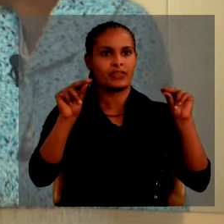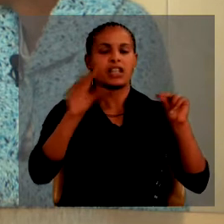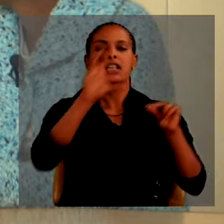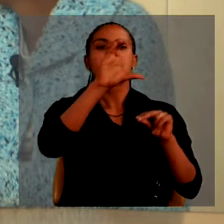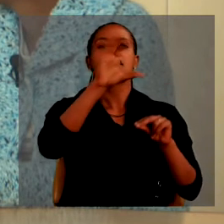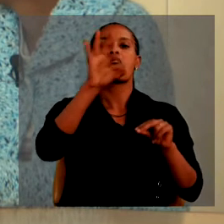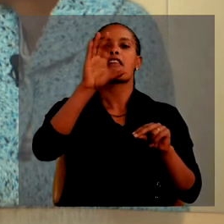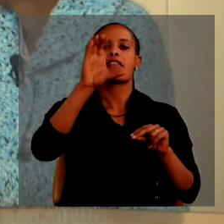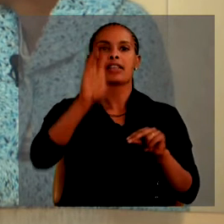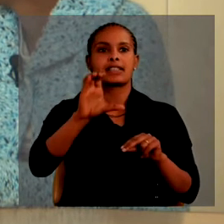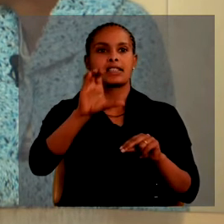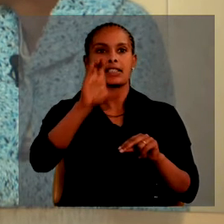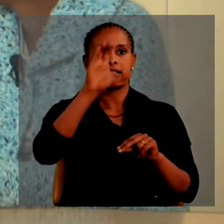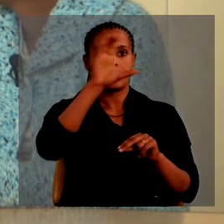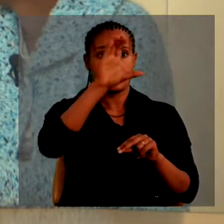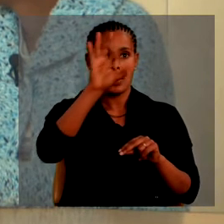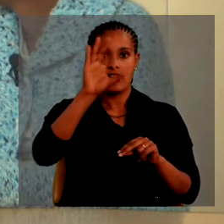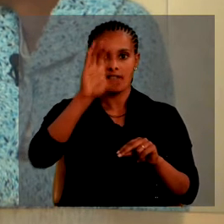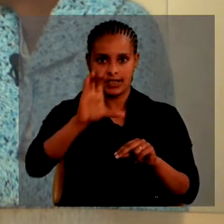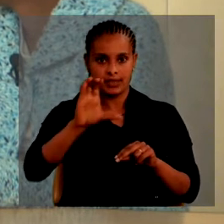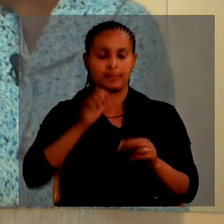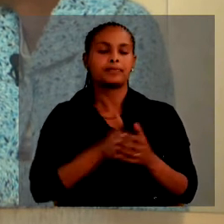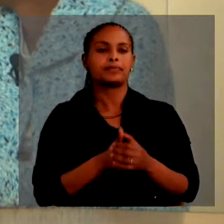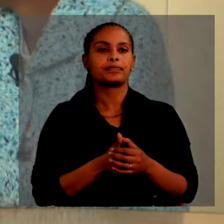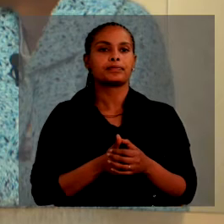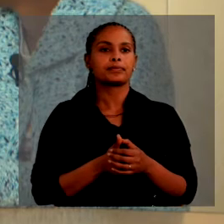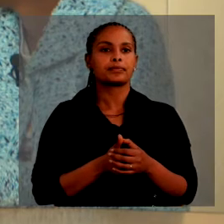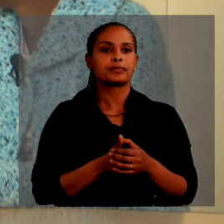CFCs, chlorofluorocarbons.